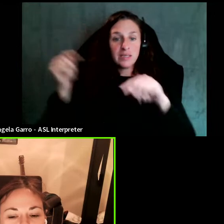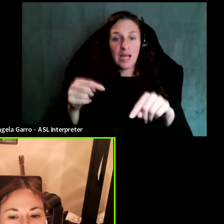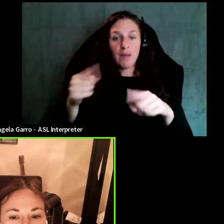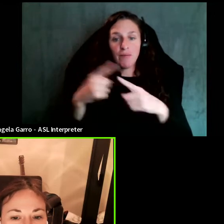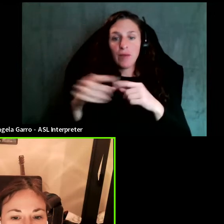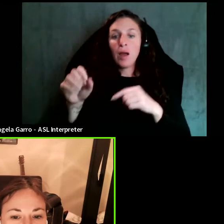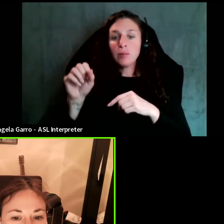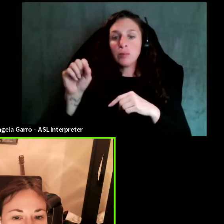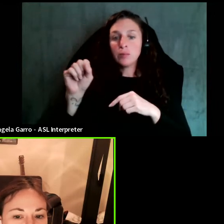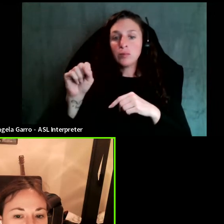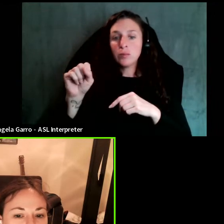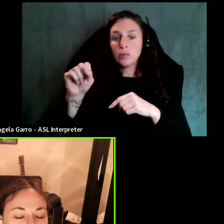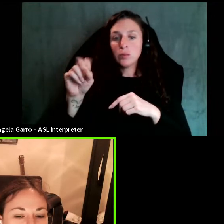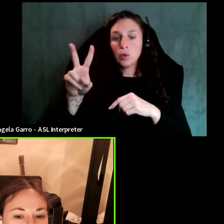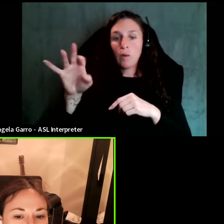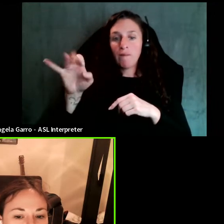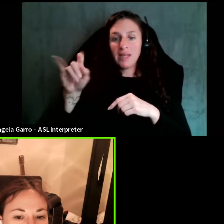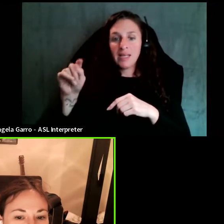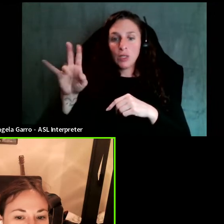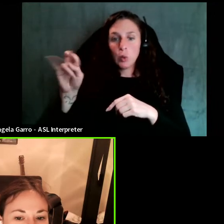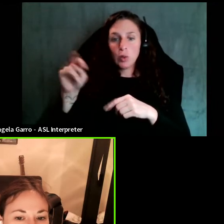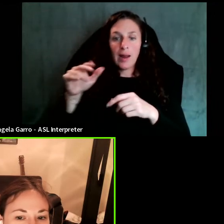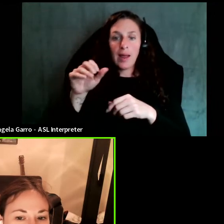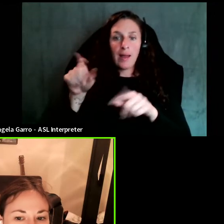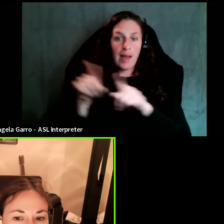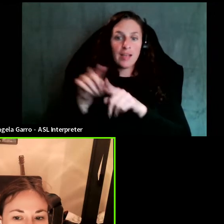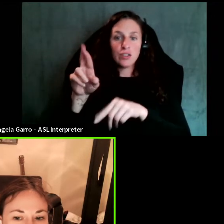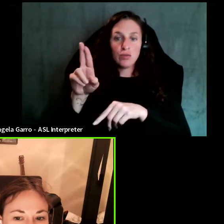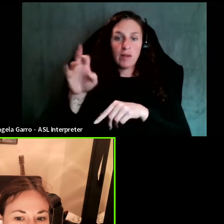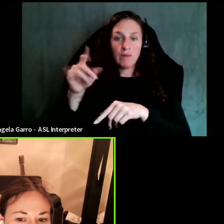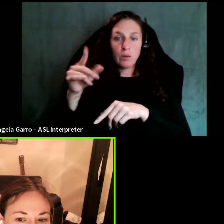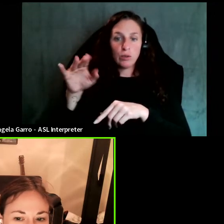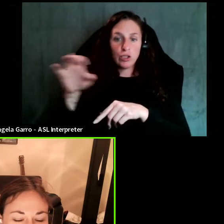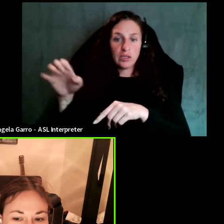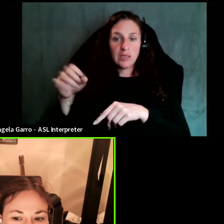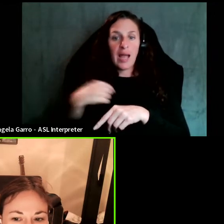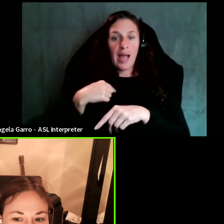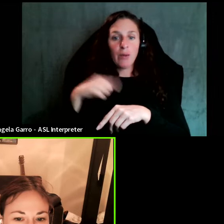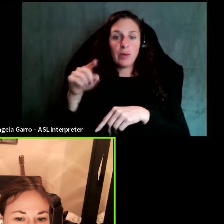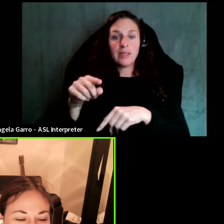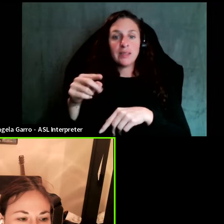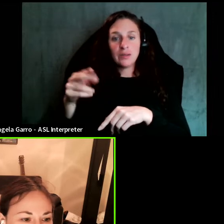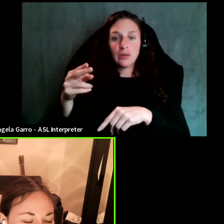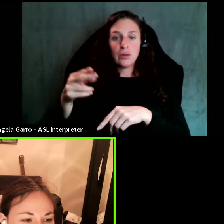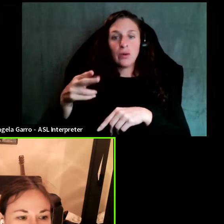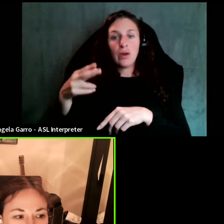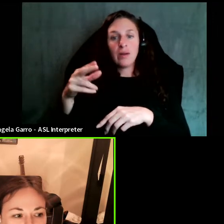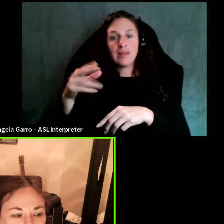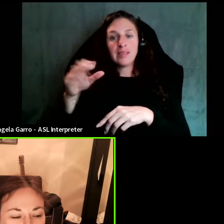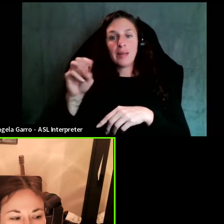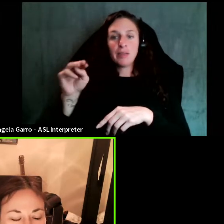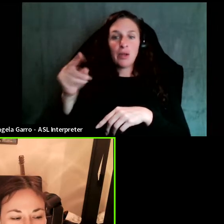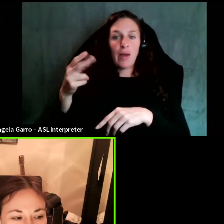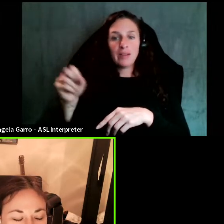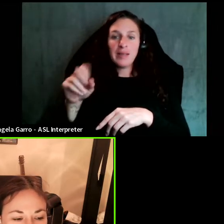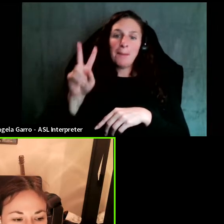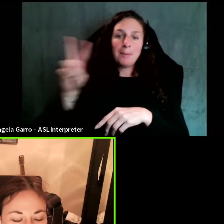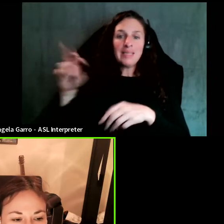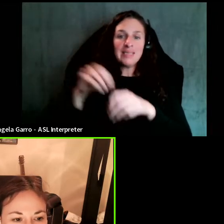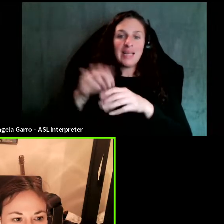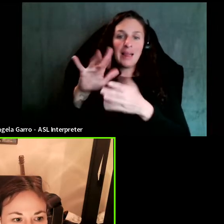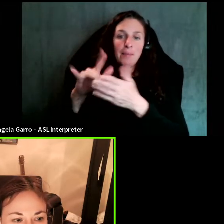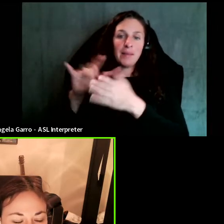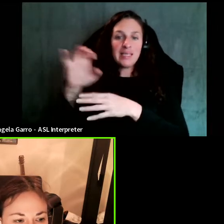Union as refugees. I went to San Mateo High when it was cool to write Peace in the Middle East on our backpacks, and we lived in a